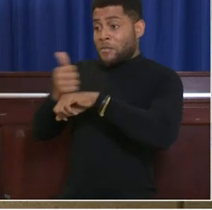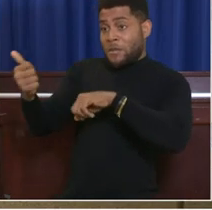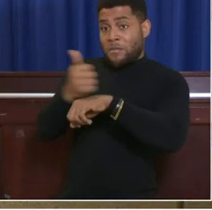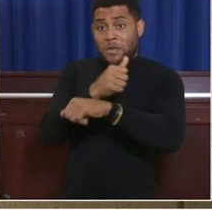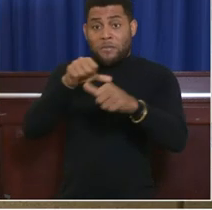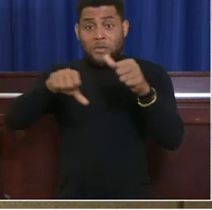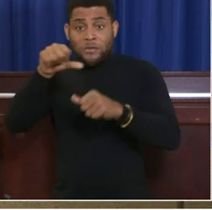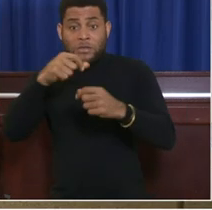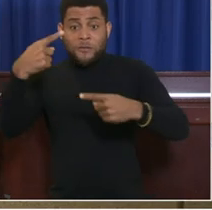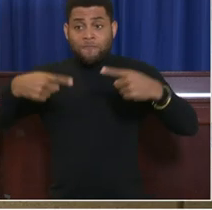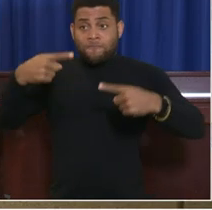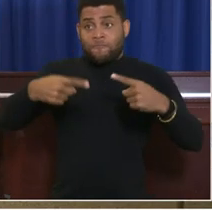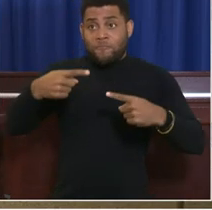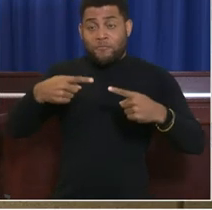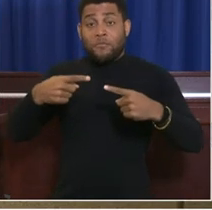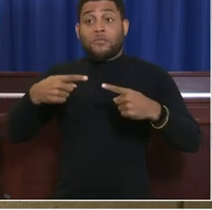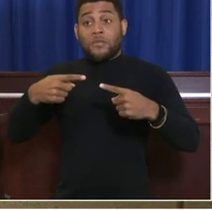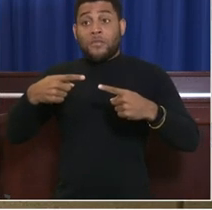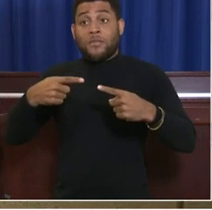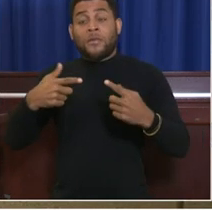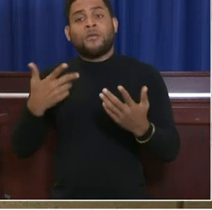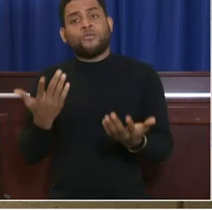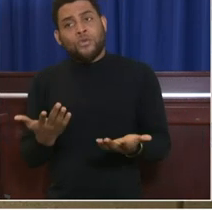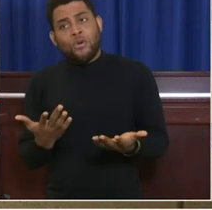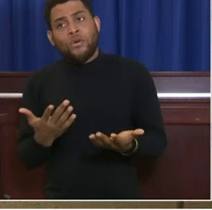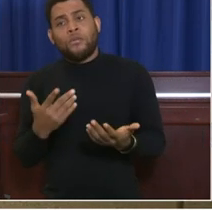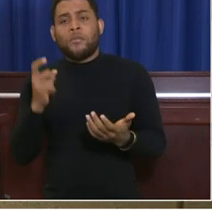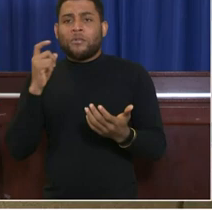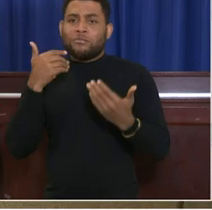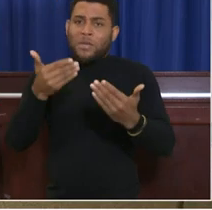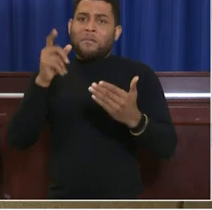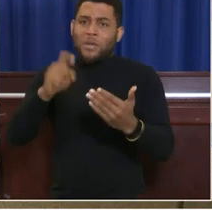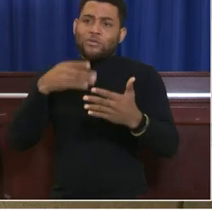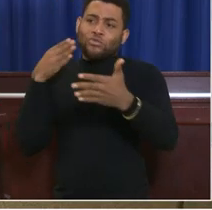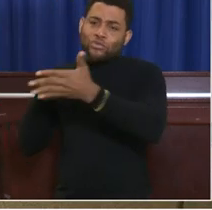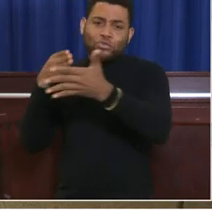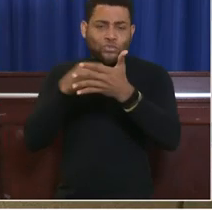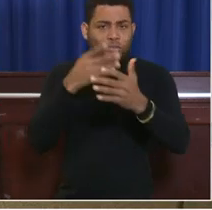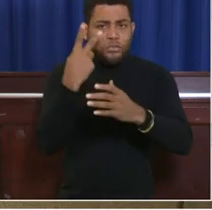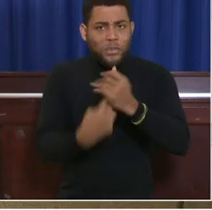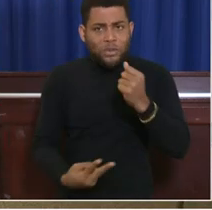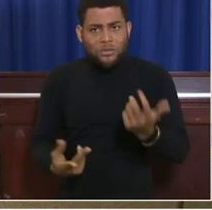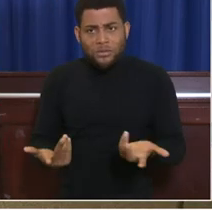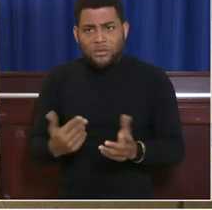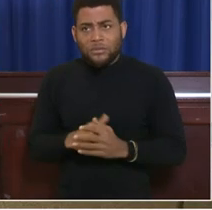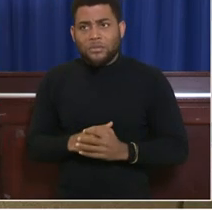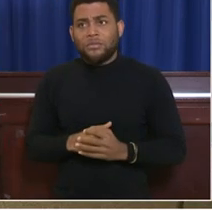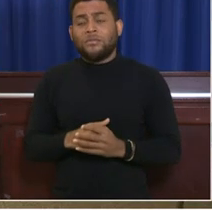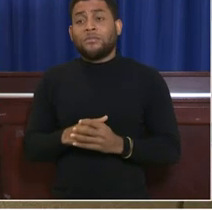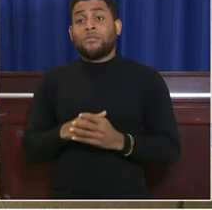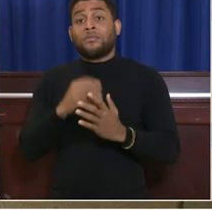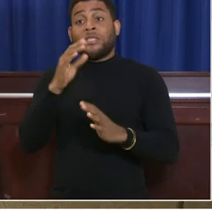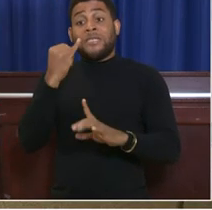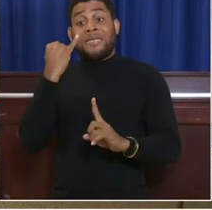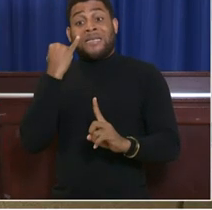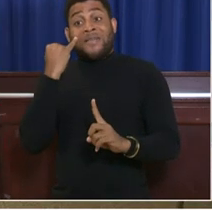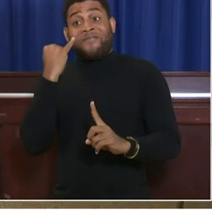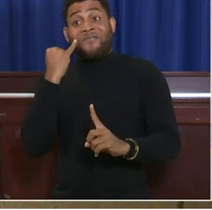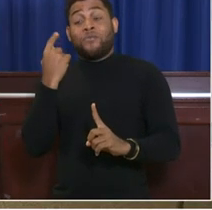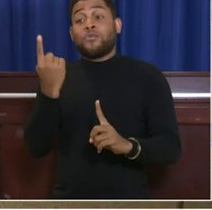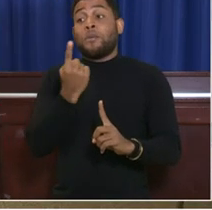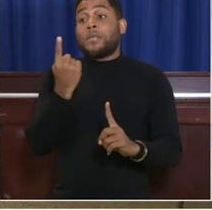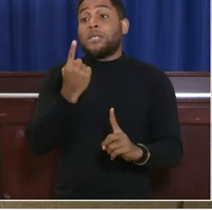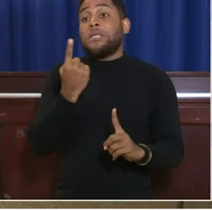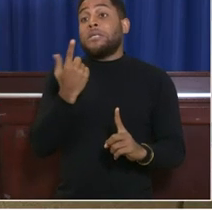other is charges for both individuals, and if a household object was used during the course of the